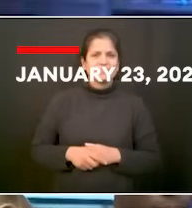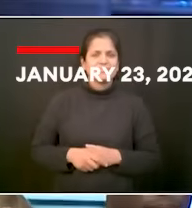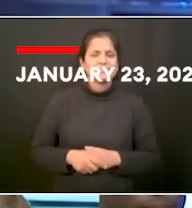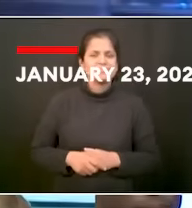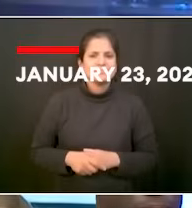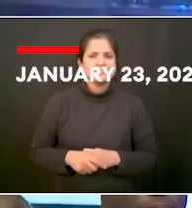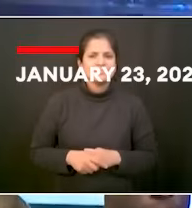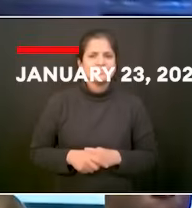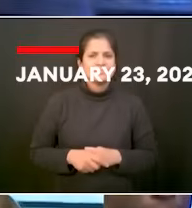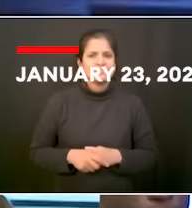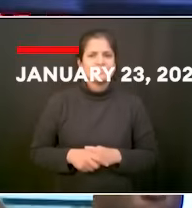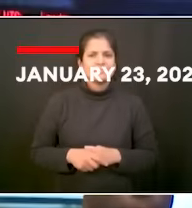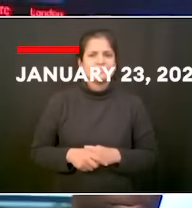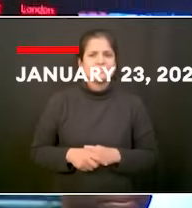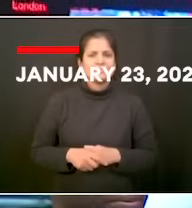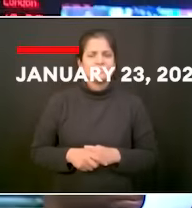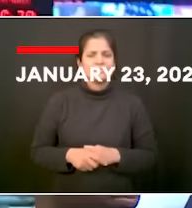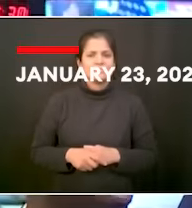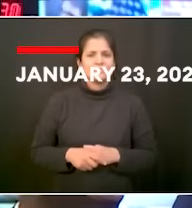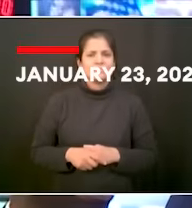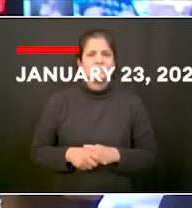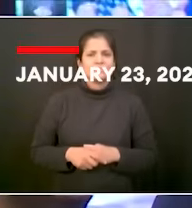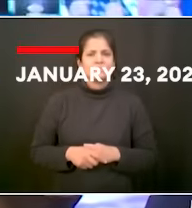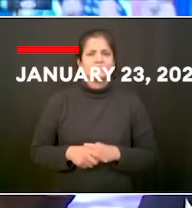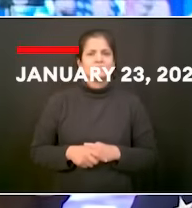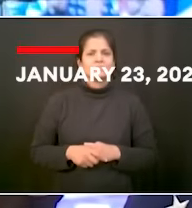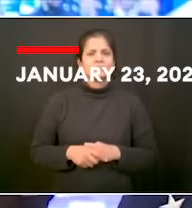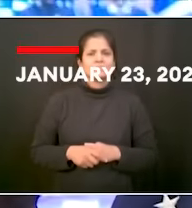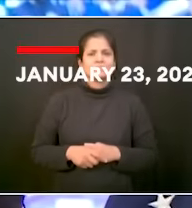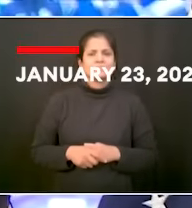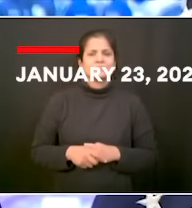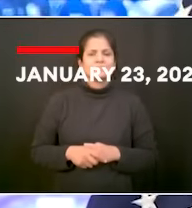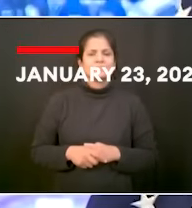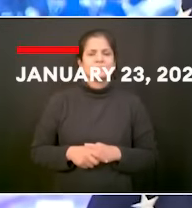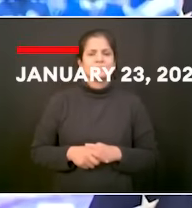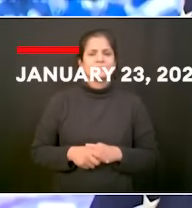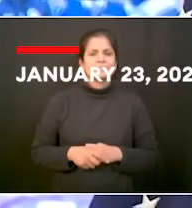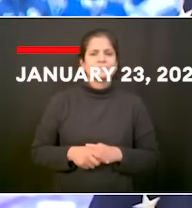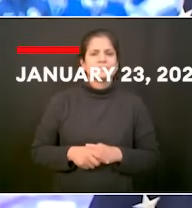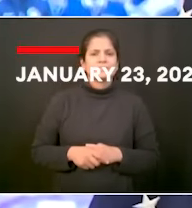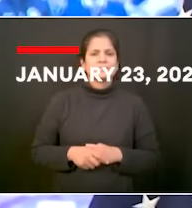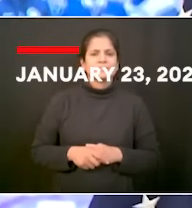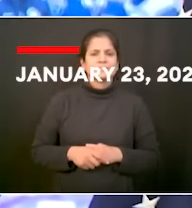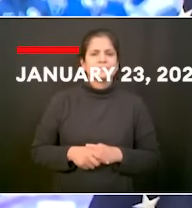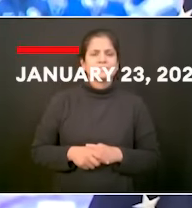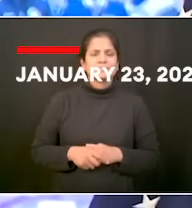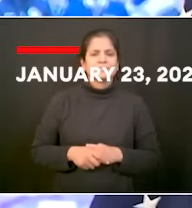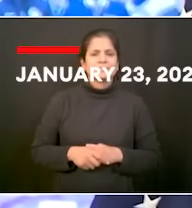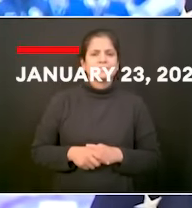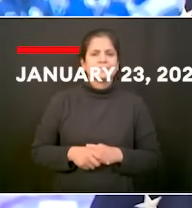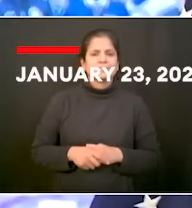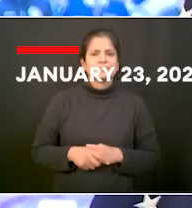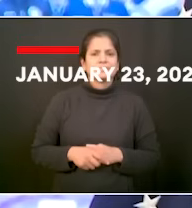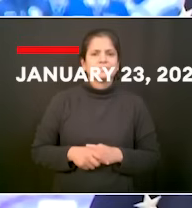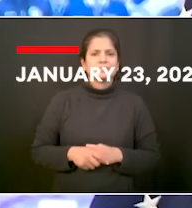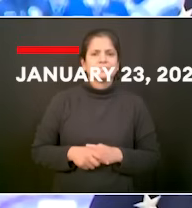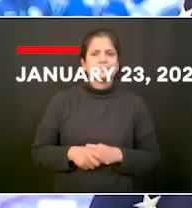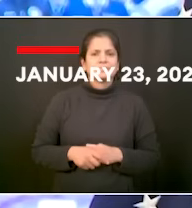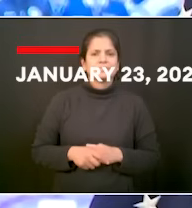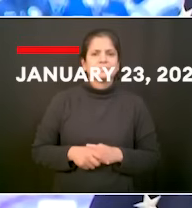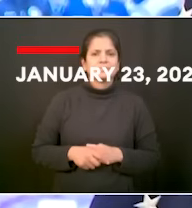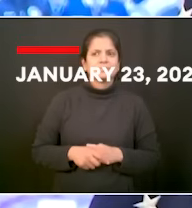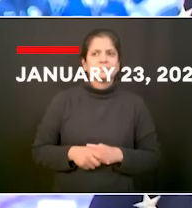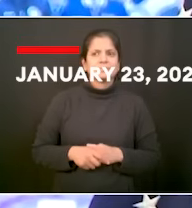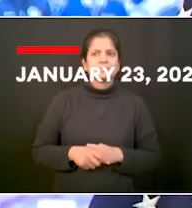which, the MTA has prepped you that there will be significant delays to go down? Is there a